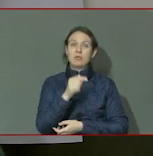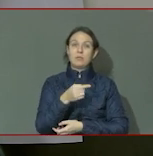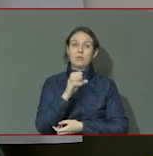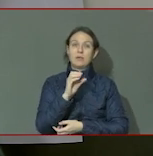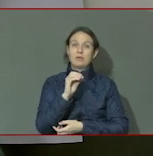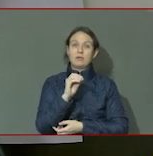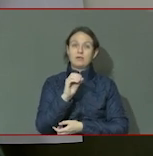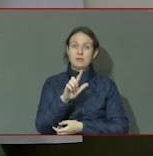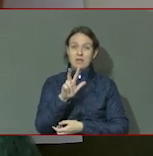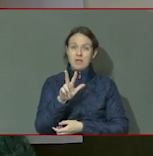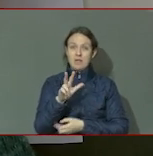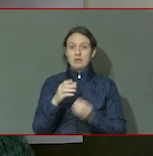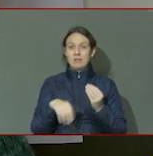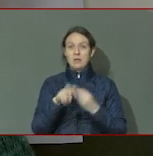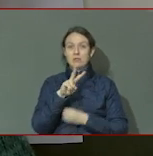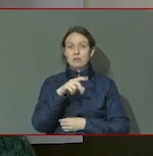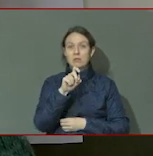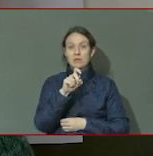0.78 minus 2X.